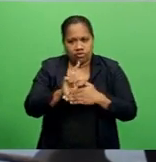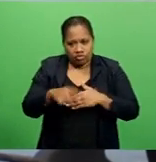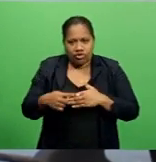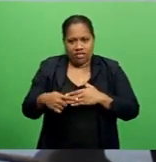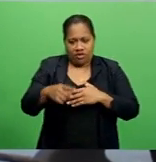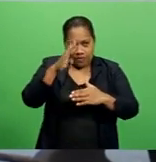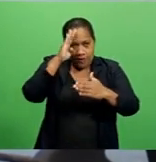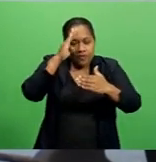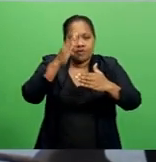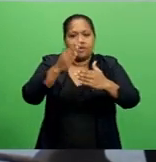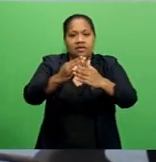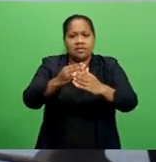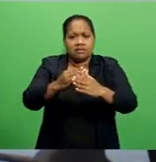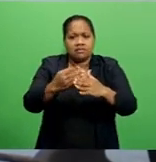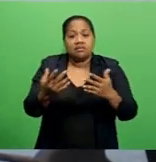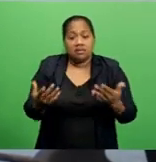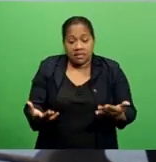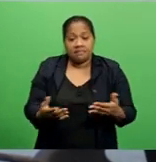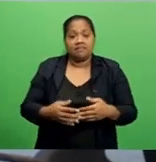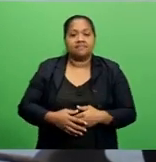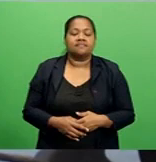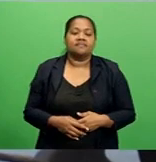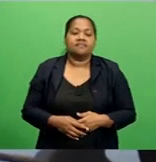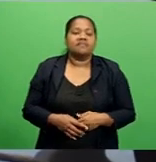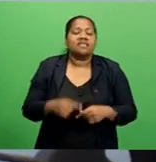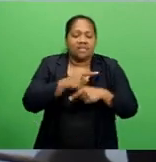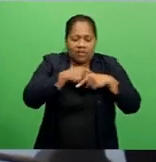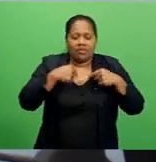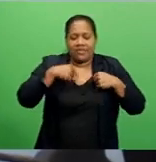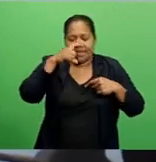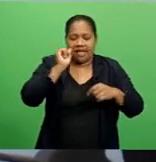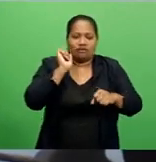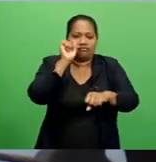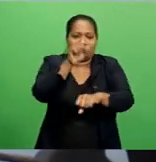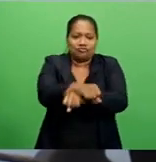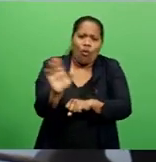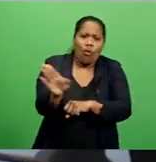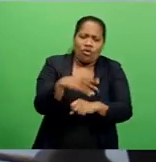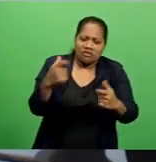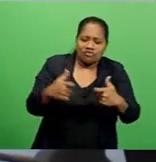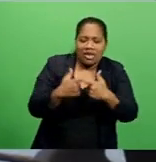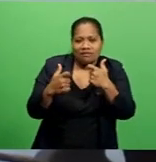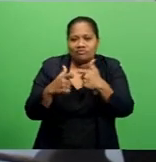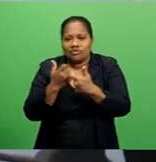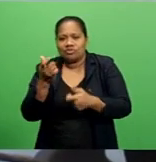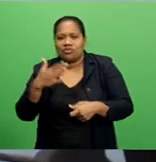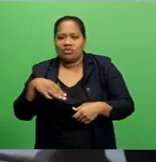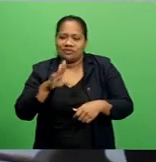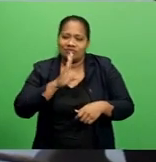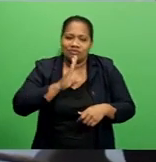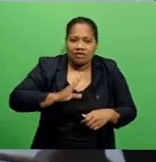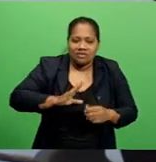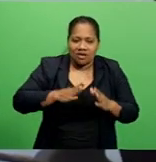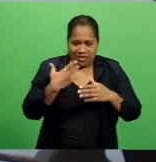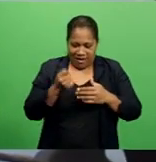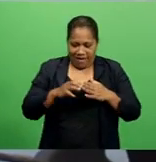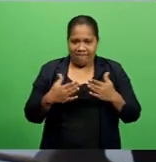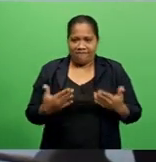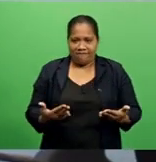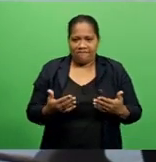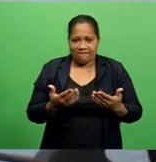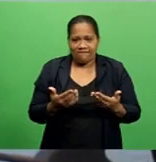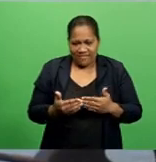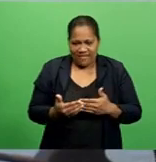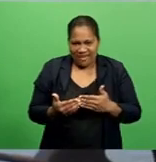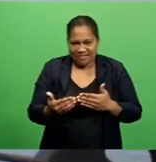eventually we will be able to overcome all the challenges and sorrows that is currently plaguing especially